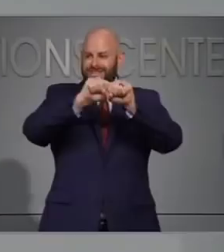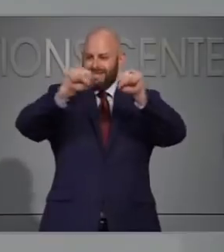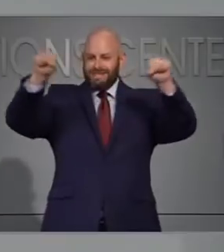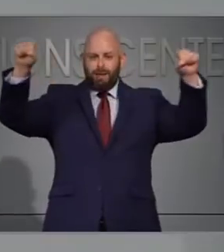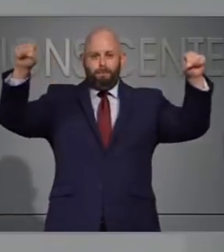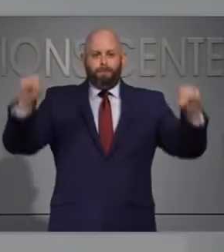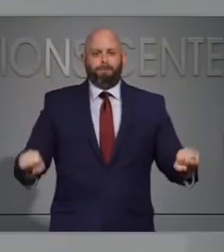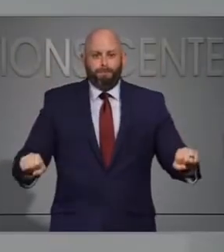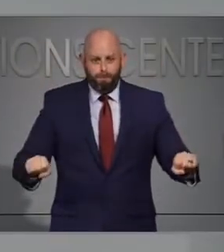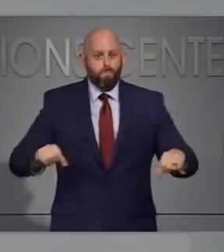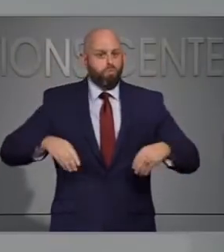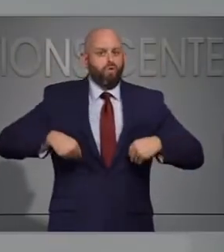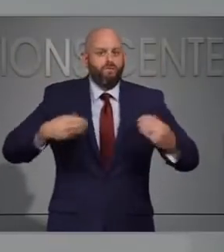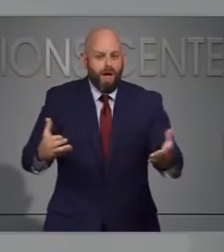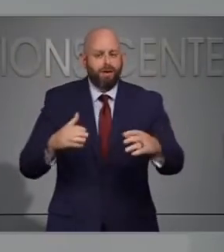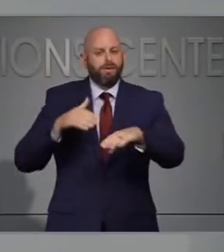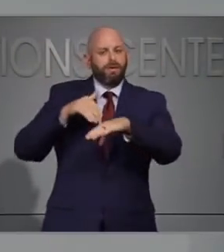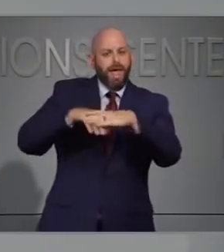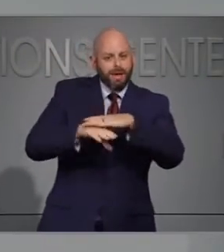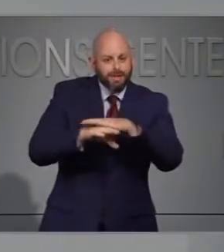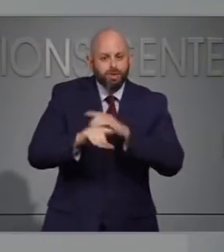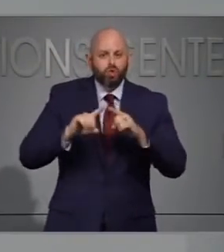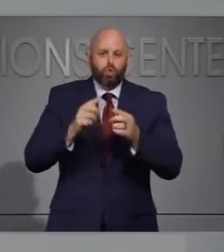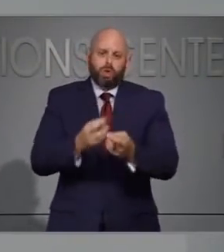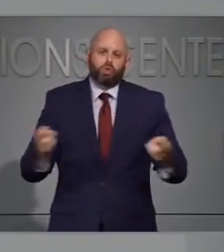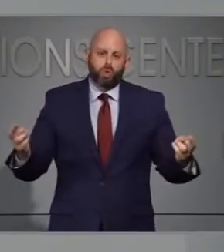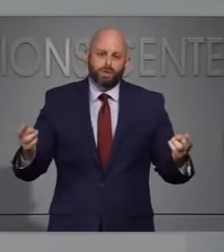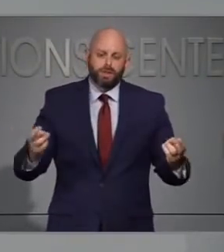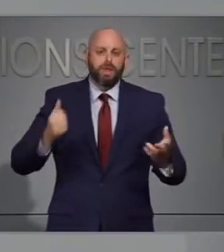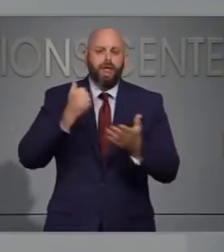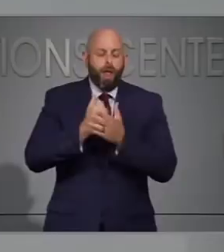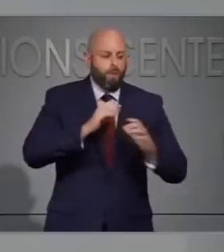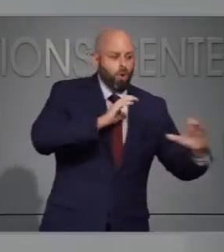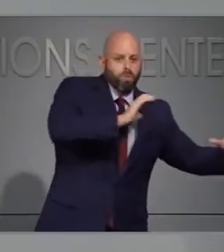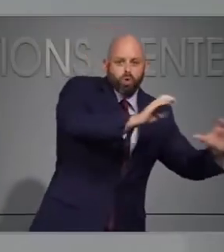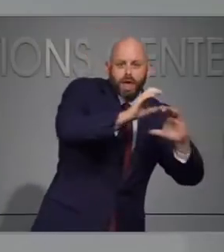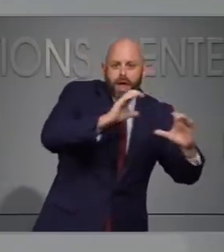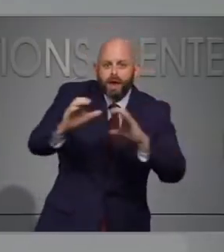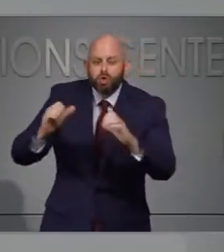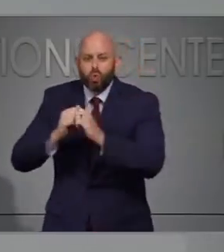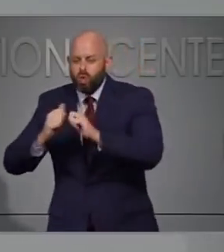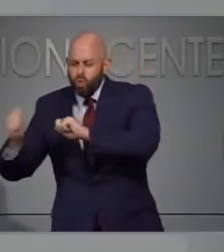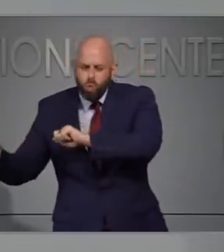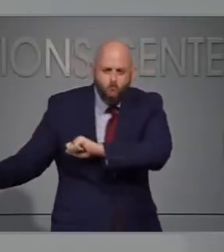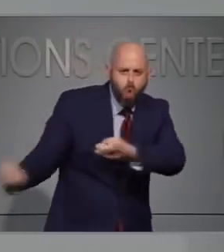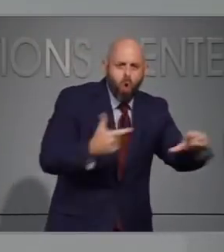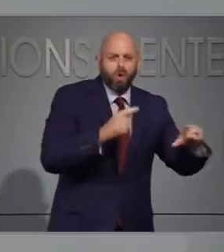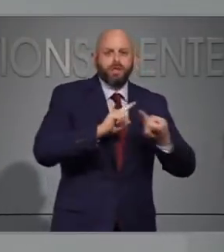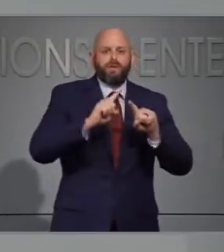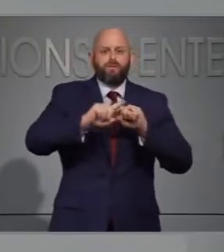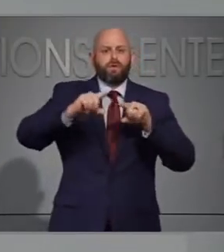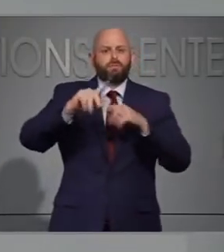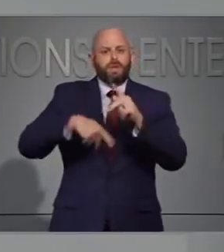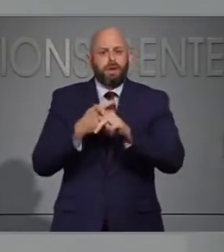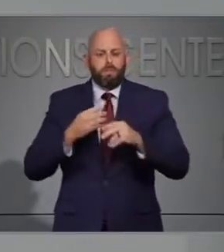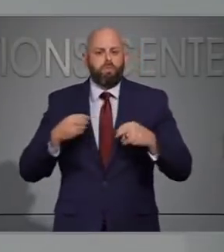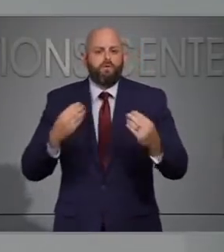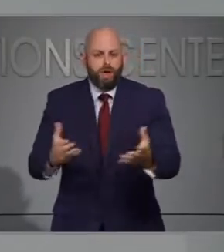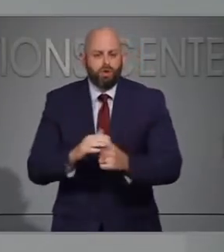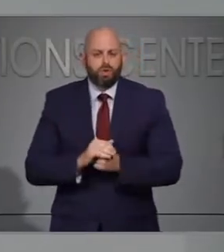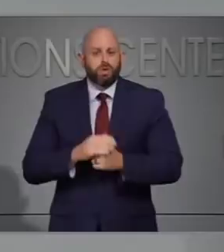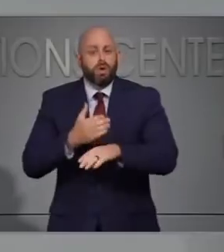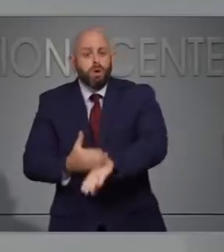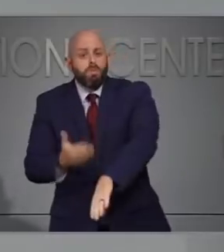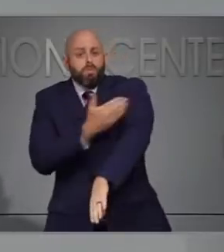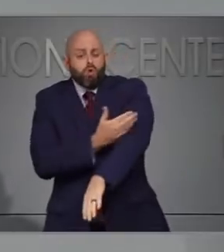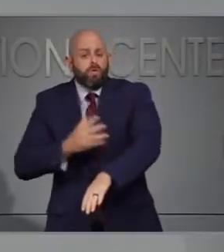of available resources, create a direct channel of communication between service providers of all types, and improve the